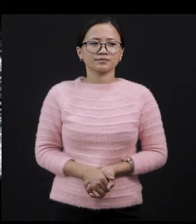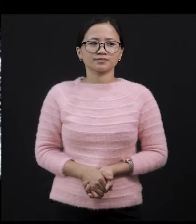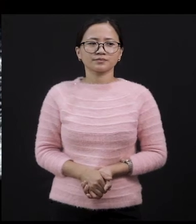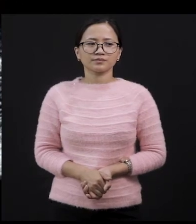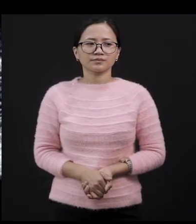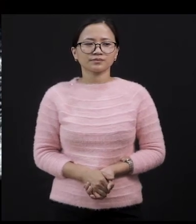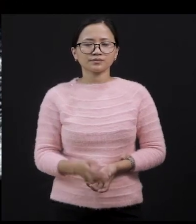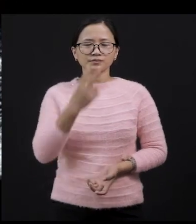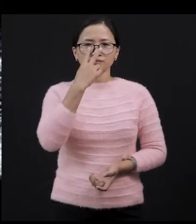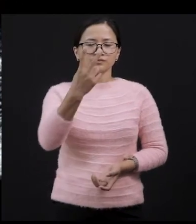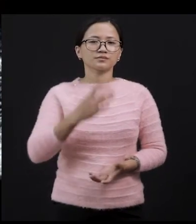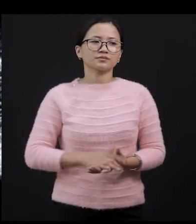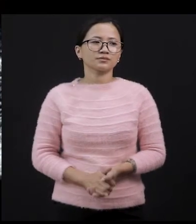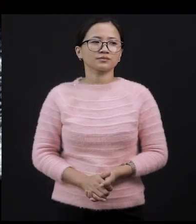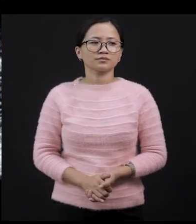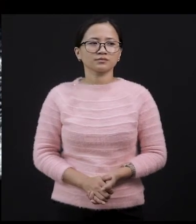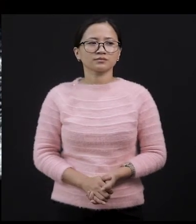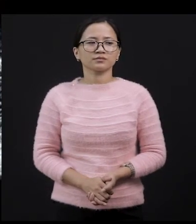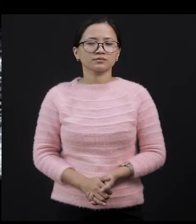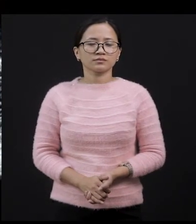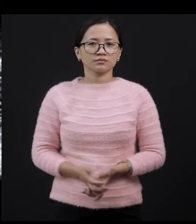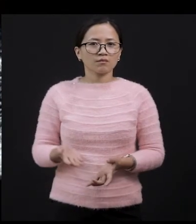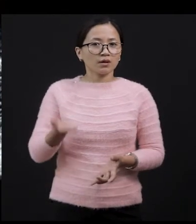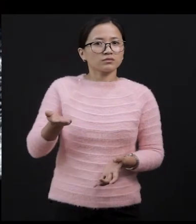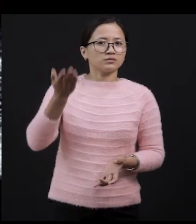Okay, see, it is increasing.